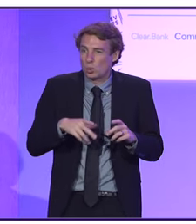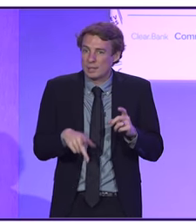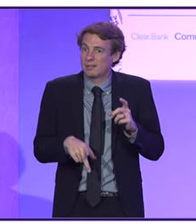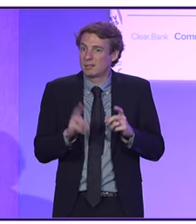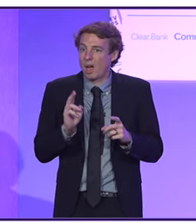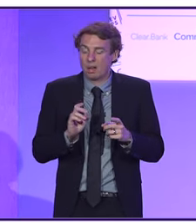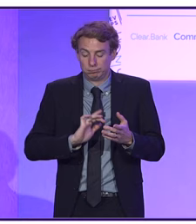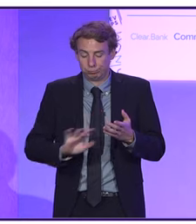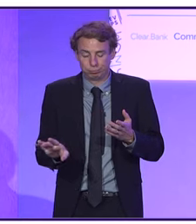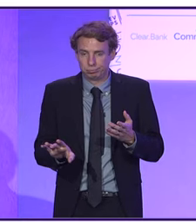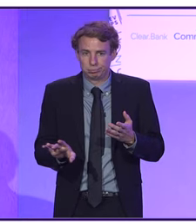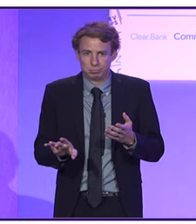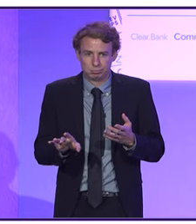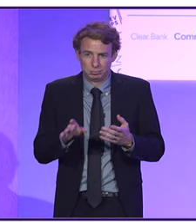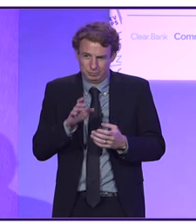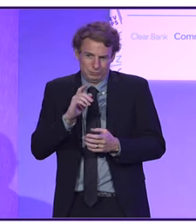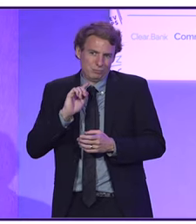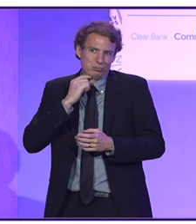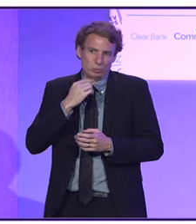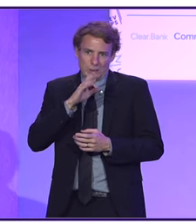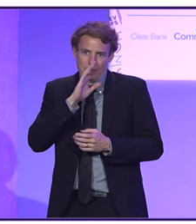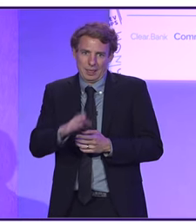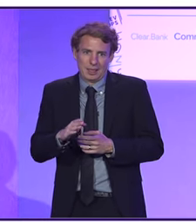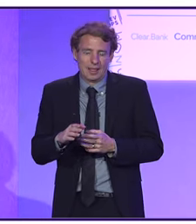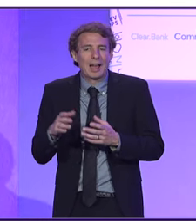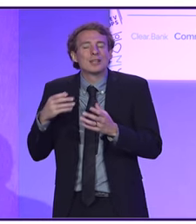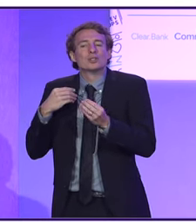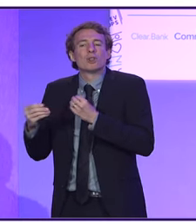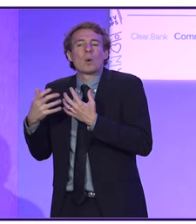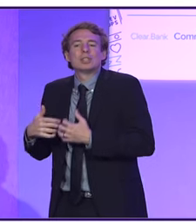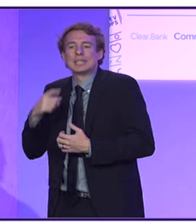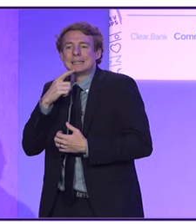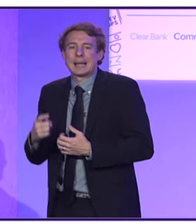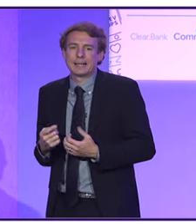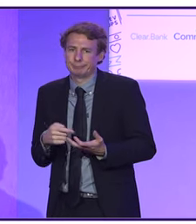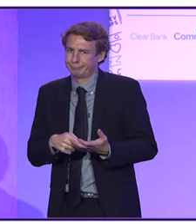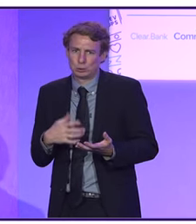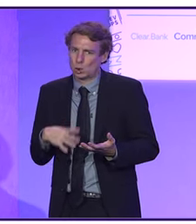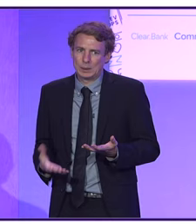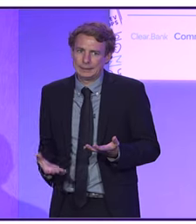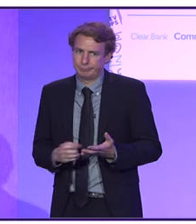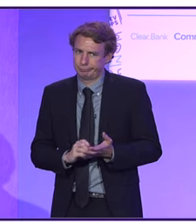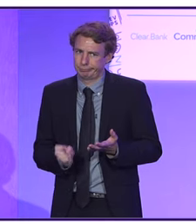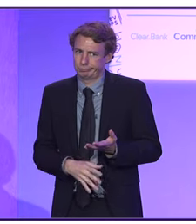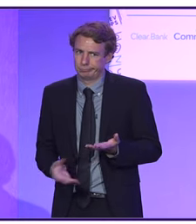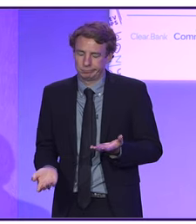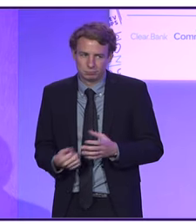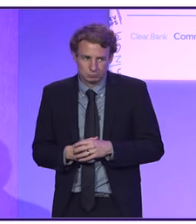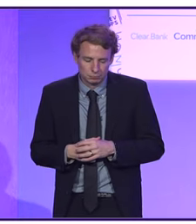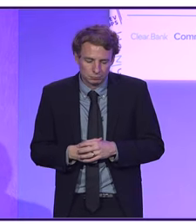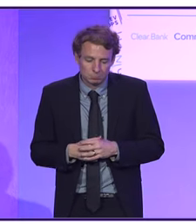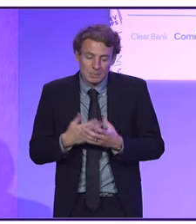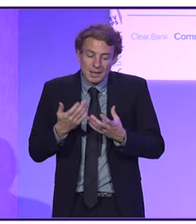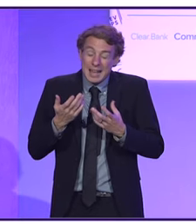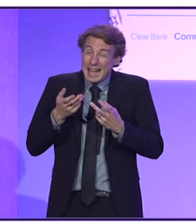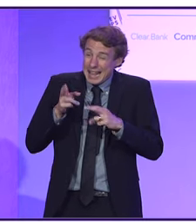and be brutal. Is that the software engineering phrase, you ain't gonna need it. And it's certainly the case for a lot of these really low level logs. If you